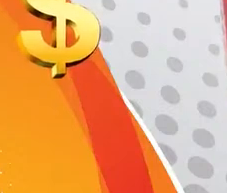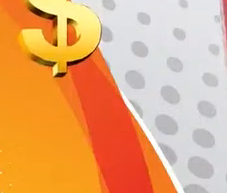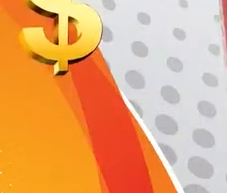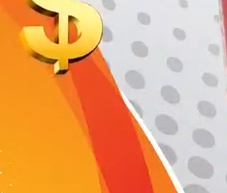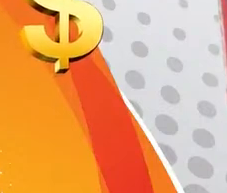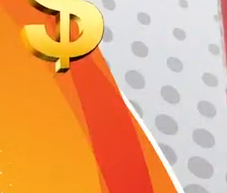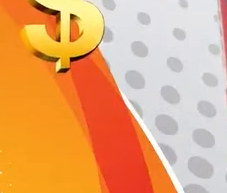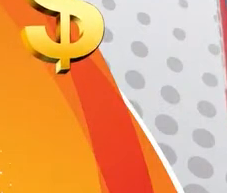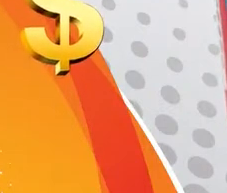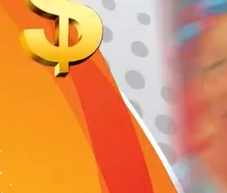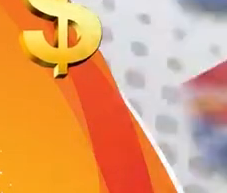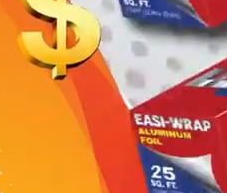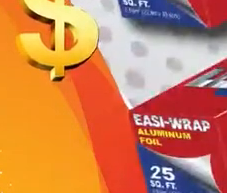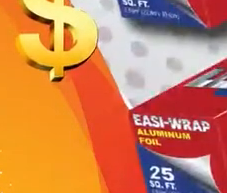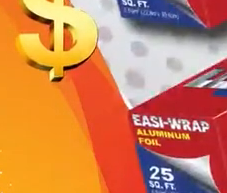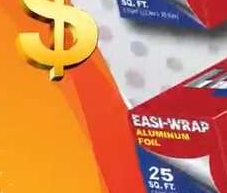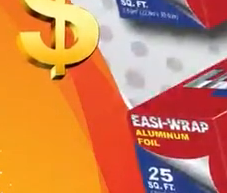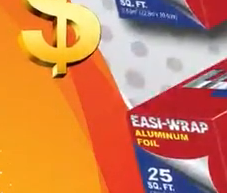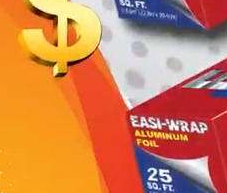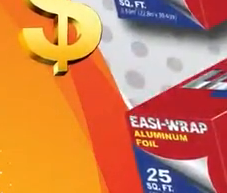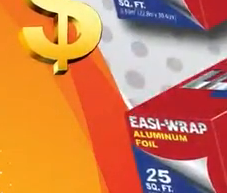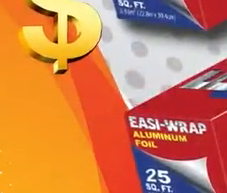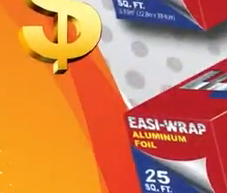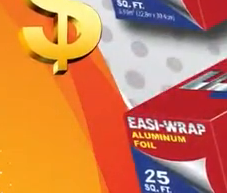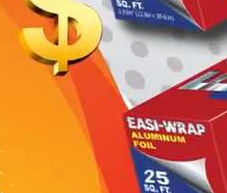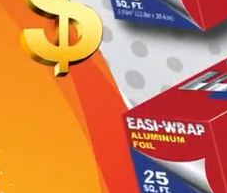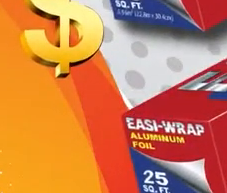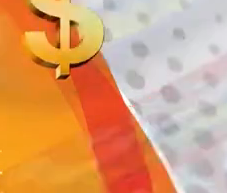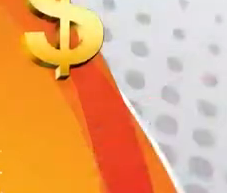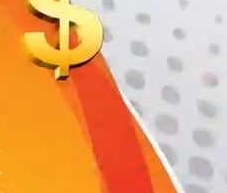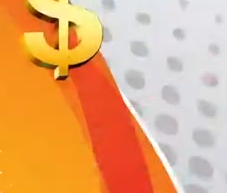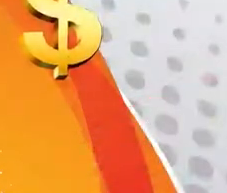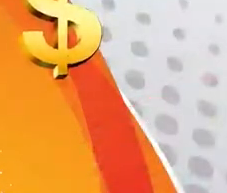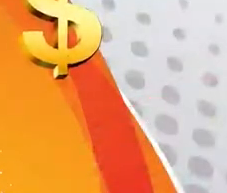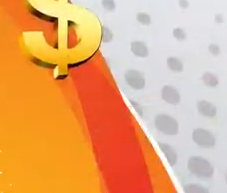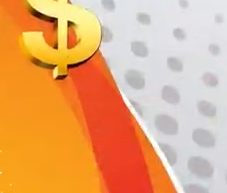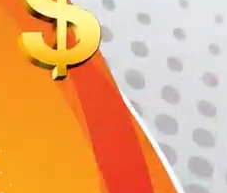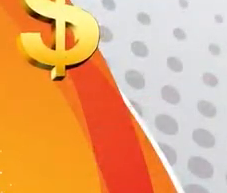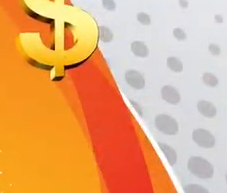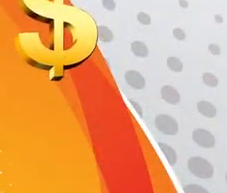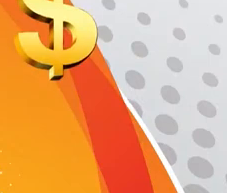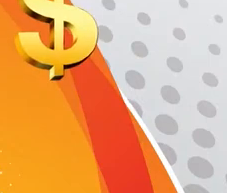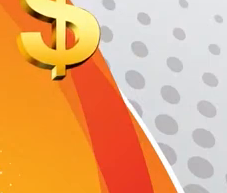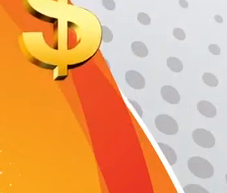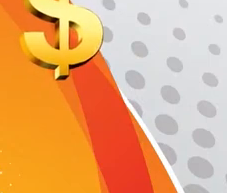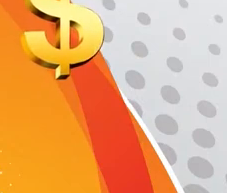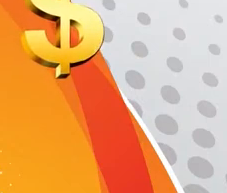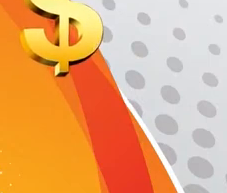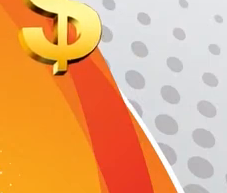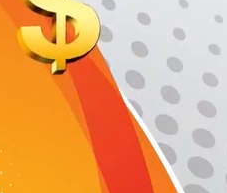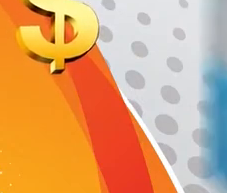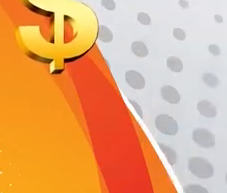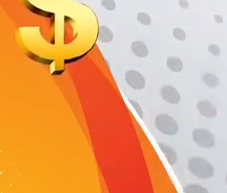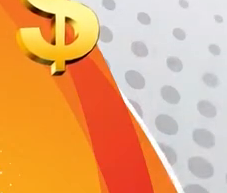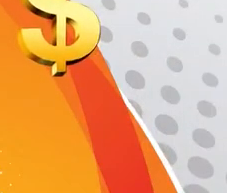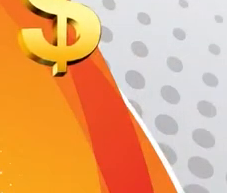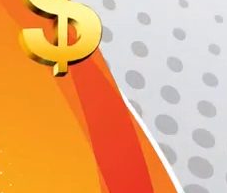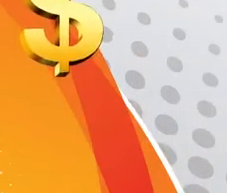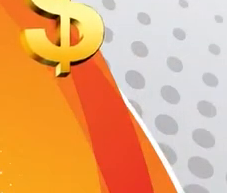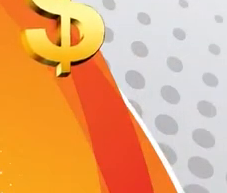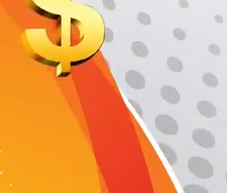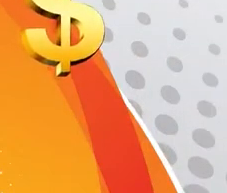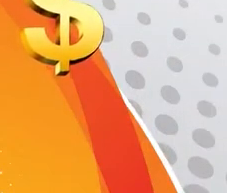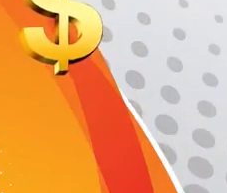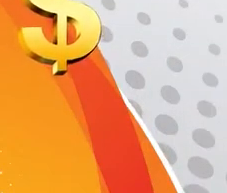Butter, 2 for $19.99. Easy Wrap Aluminum Foil, 2 for $19.99. Carlton's Choice Paper Tower Roll, 4 for $19.99. And Island Pride